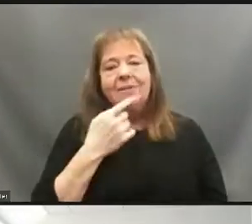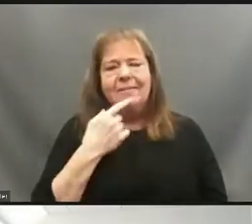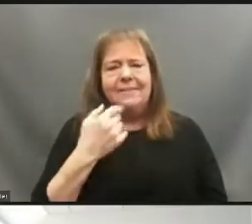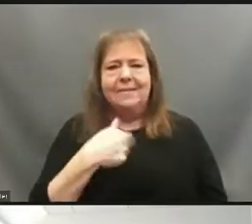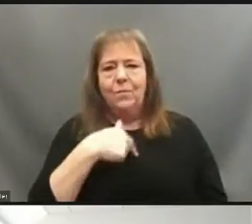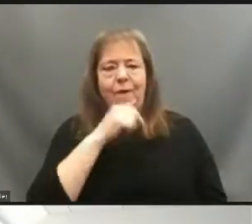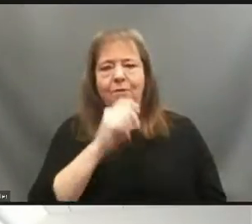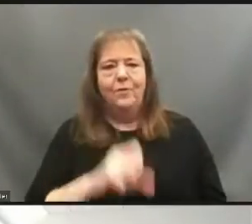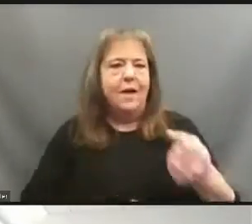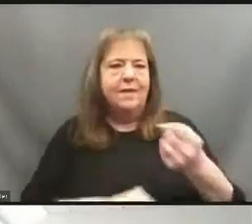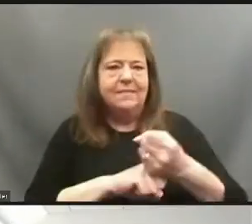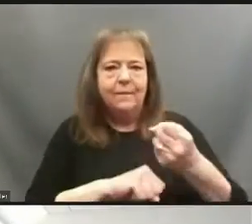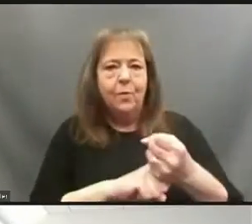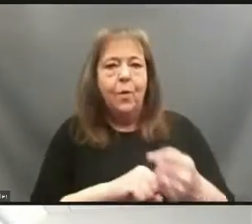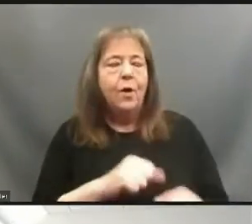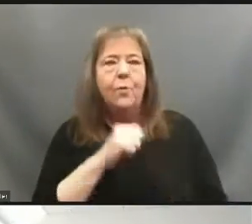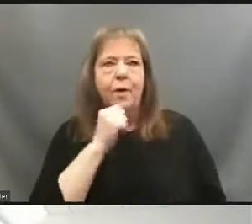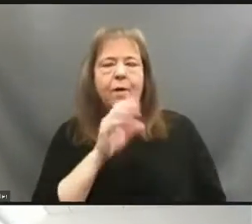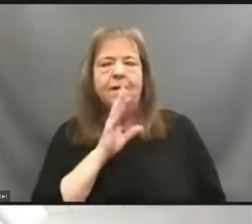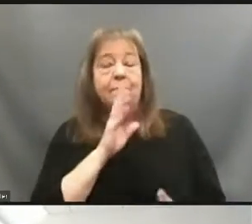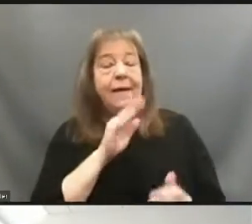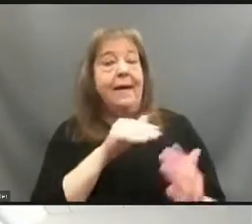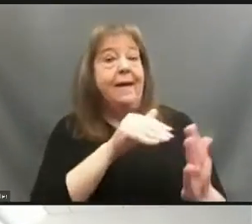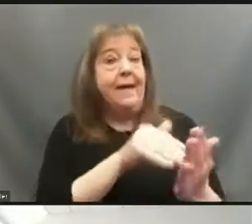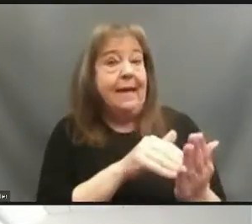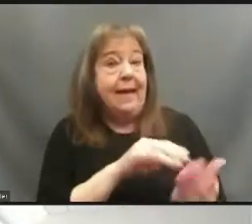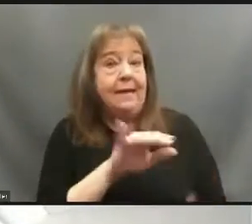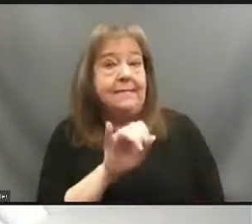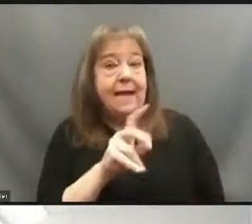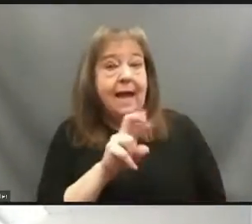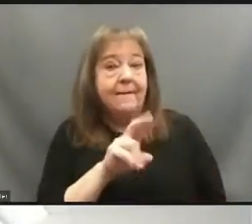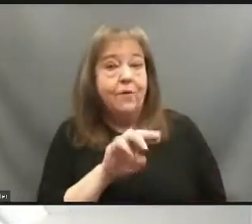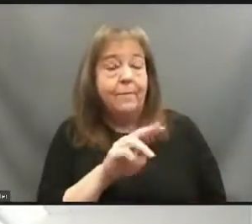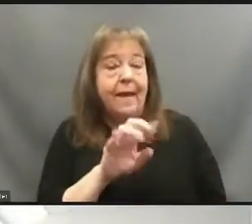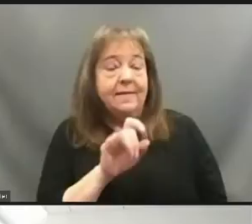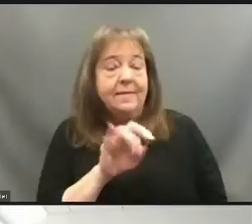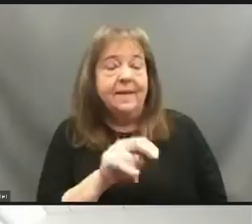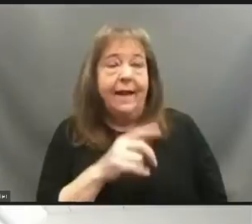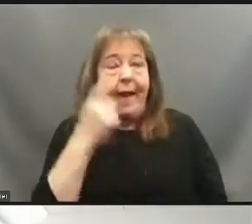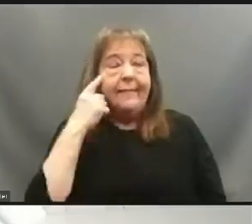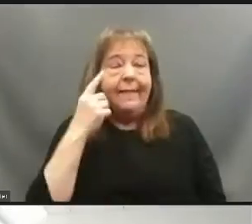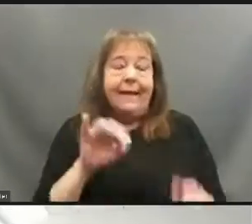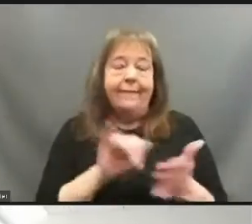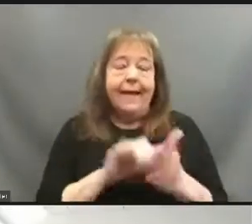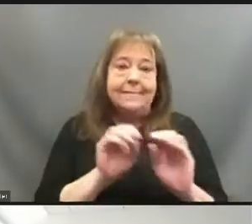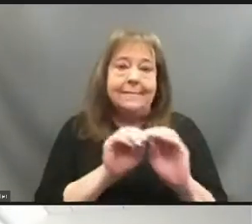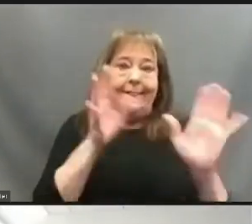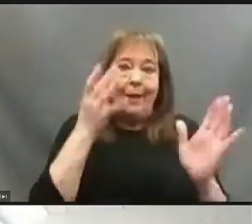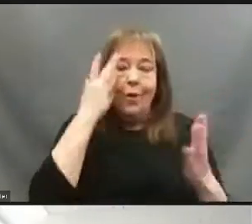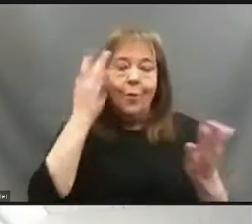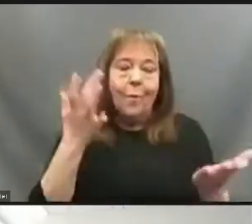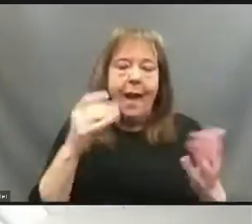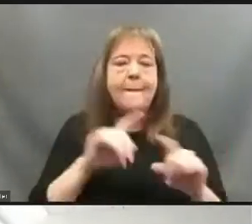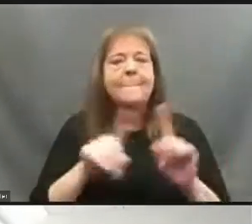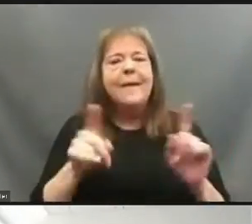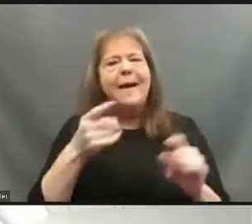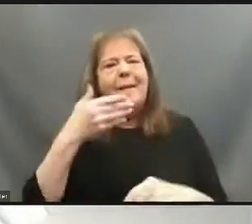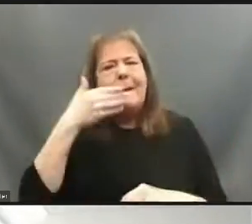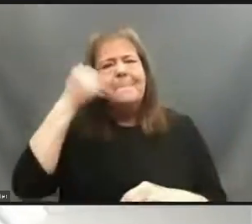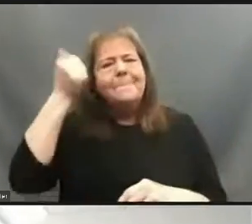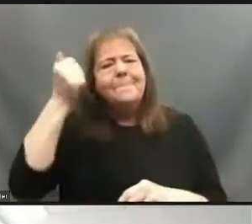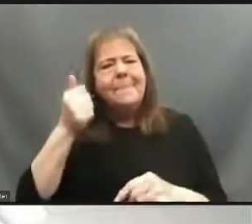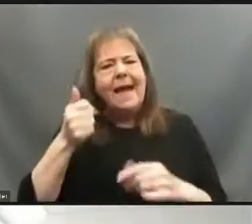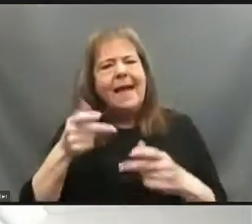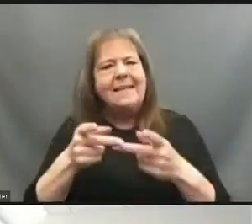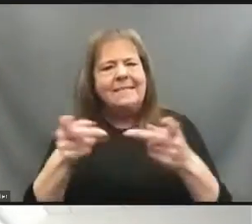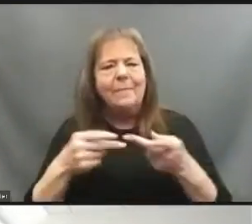support, nor do we speak against the use of ivermectin. And I think it's pretty clear why. The best place for discussions